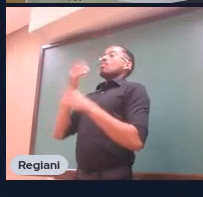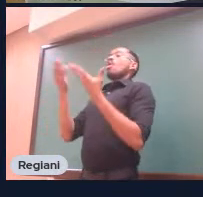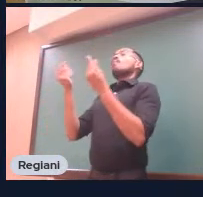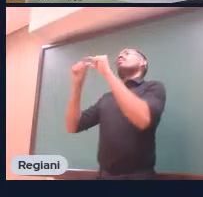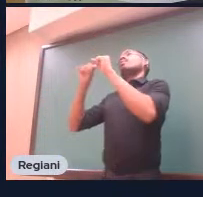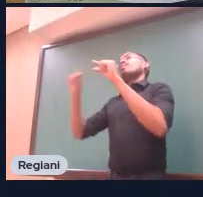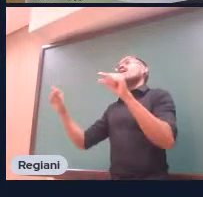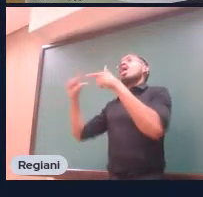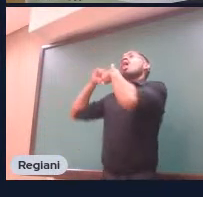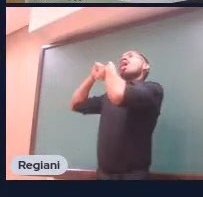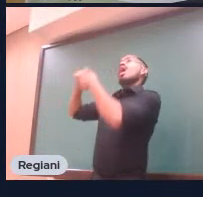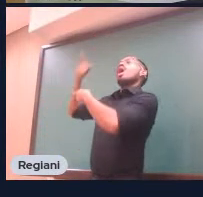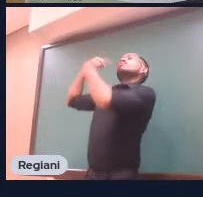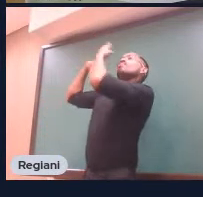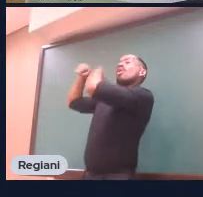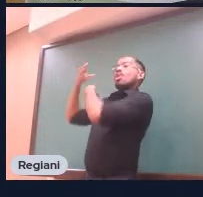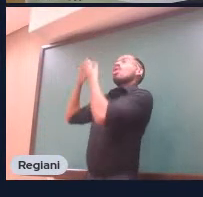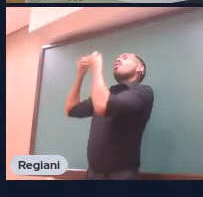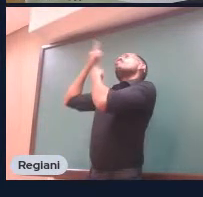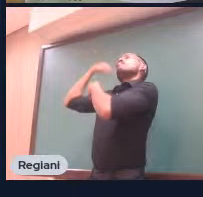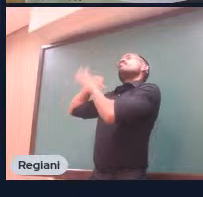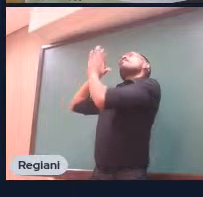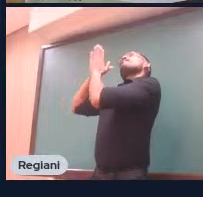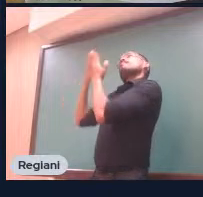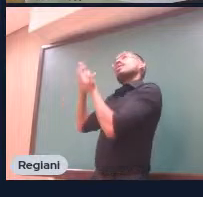result, we now go from proudly